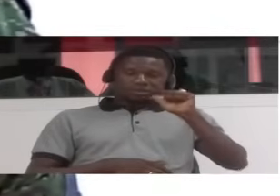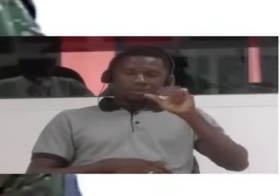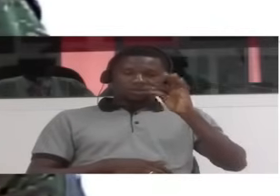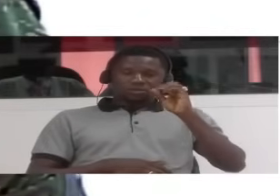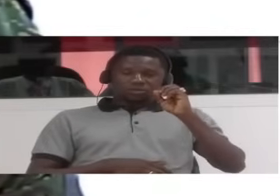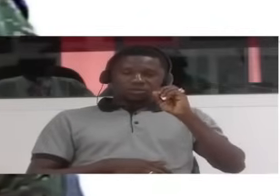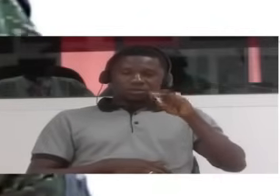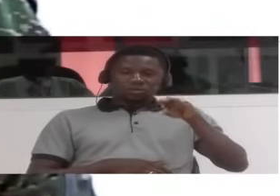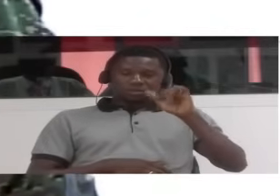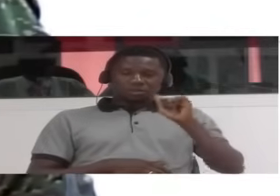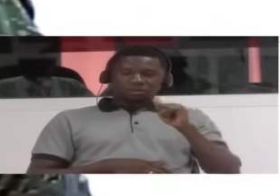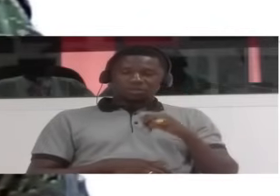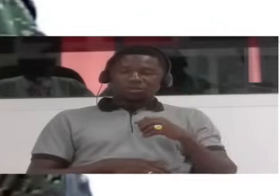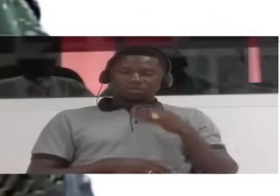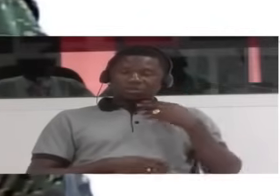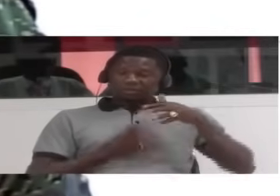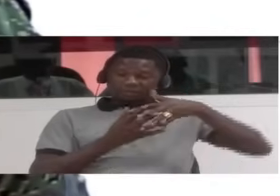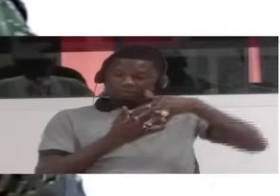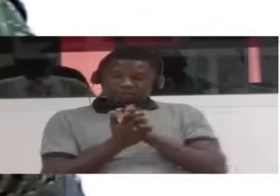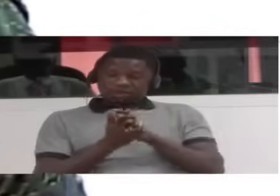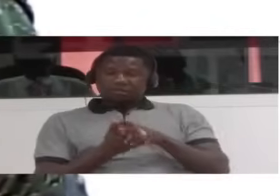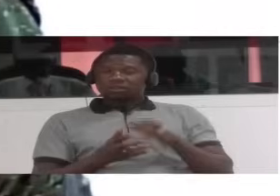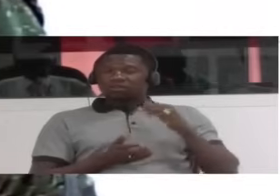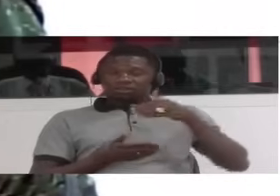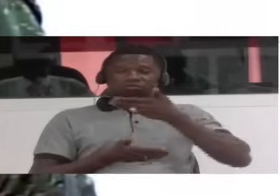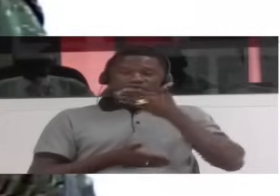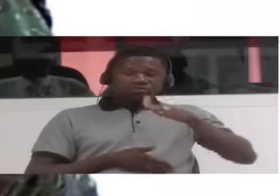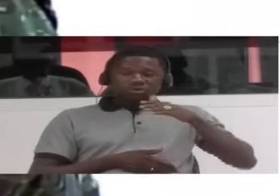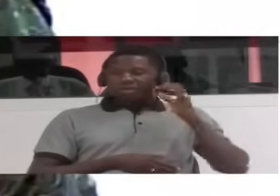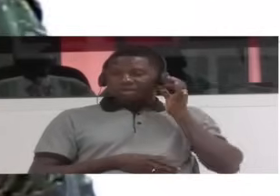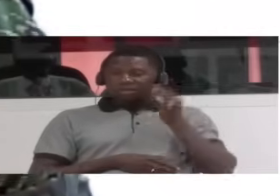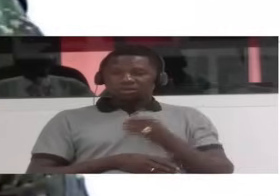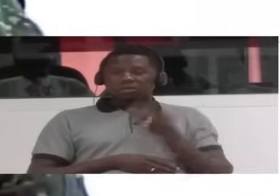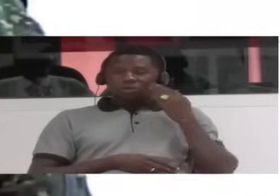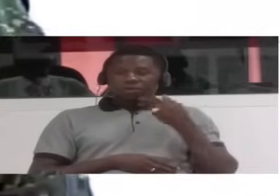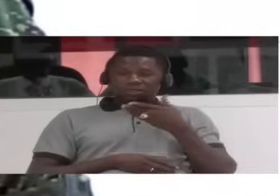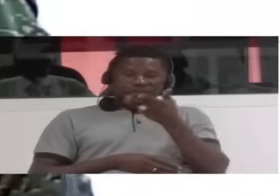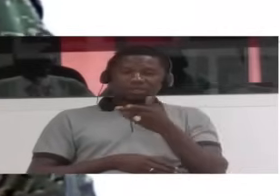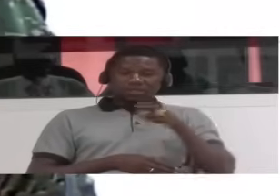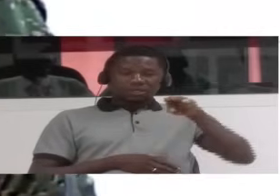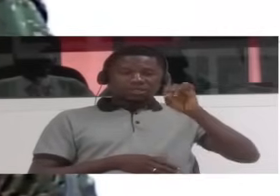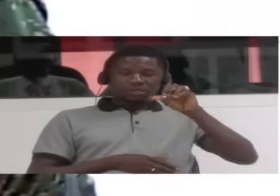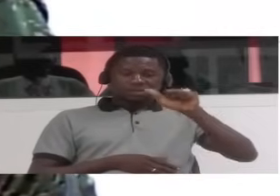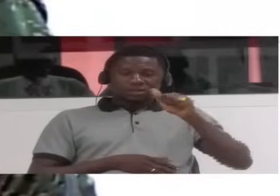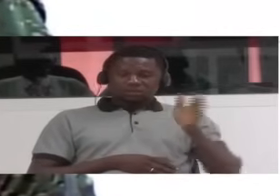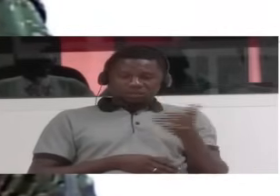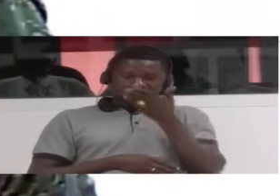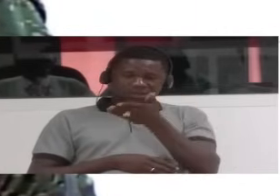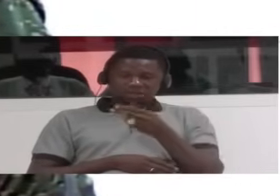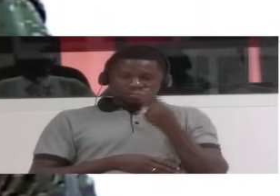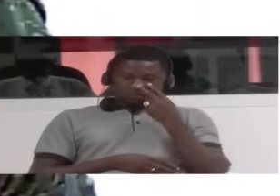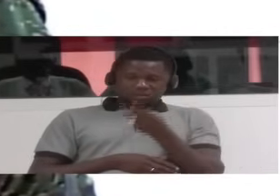these visiting small girls. When the NIA went there, they find this evidence. This was how